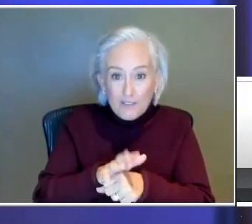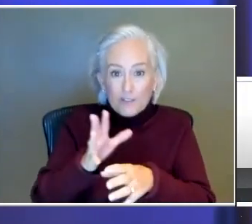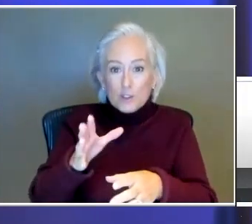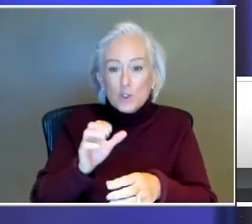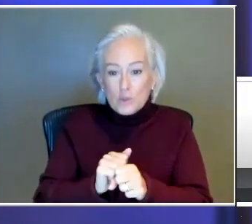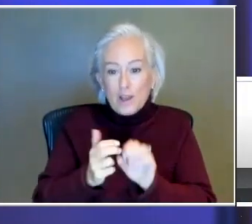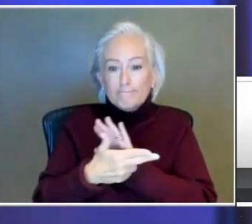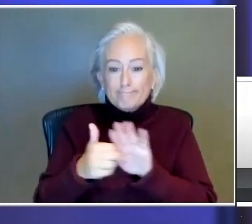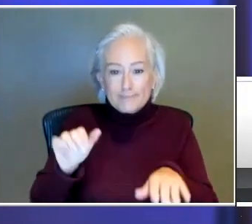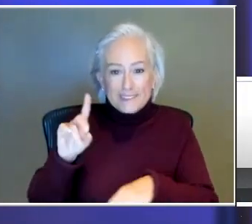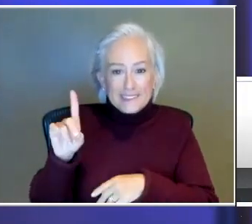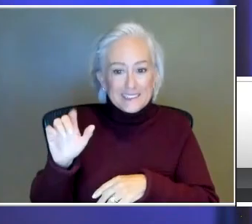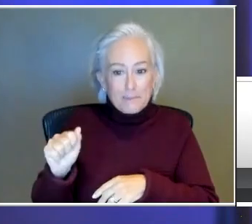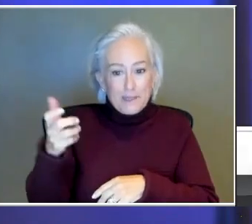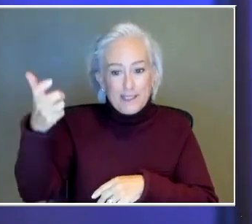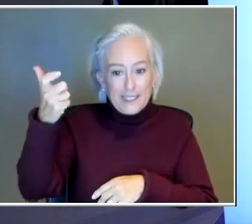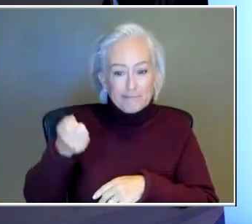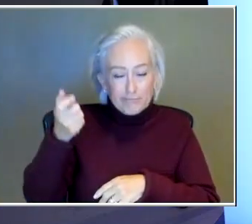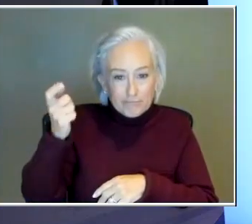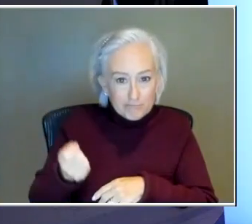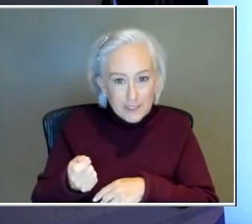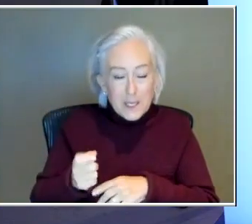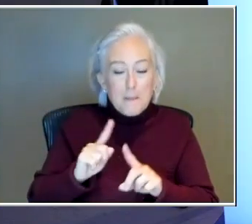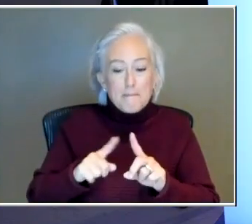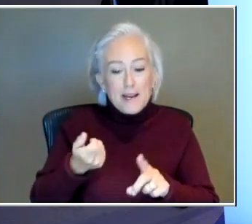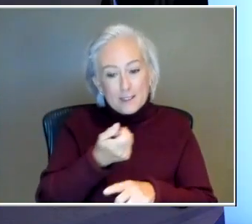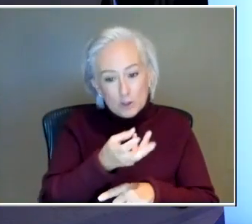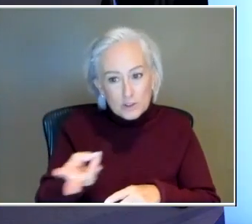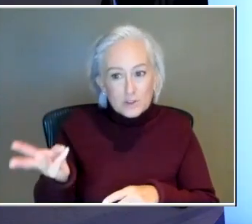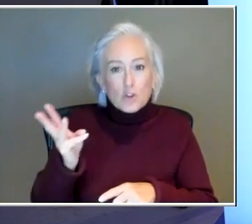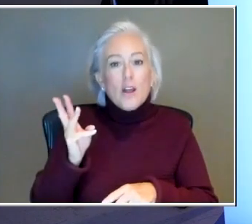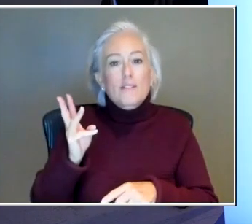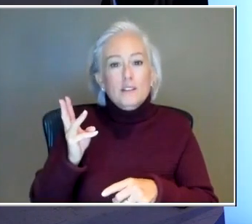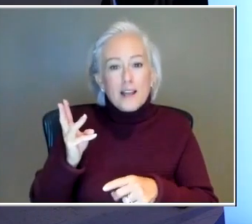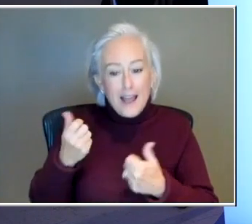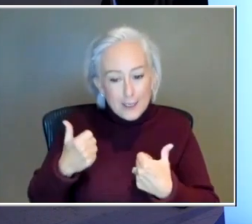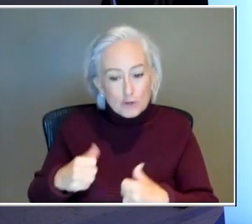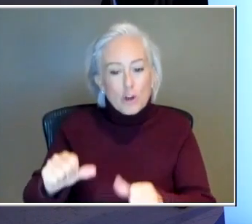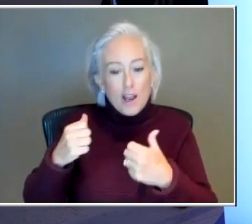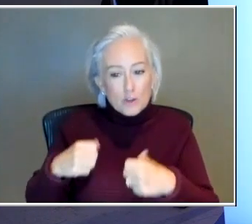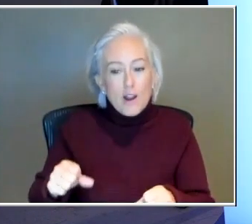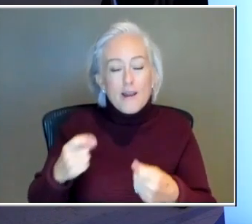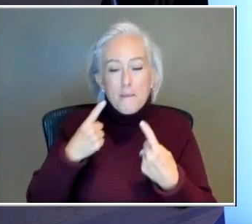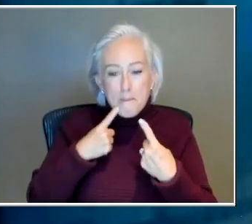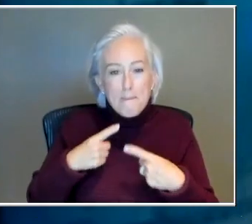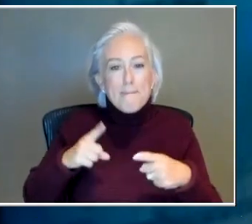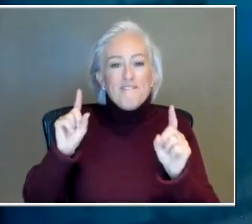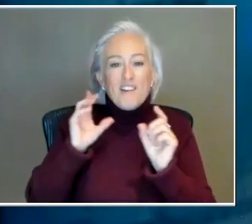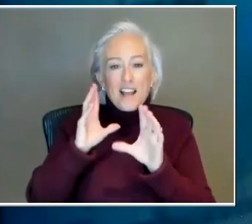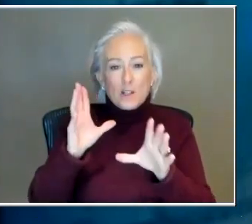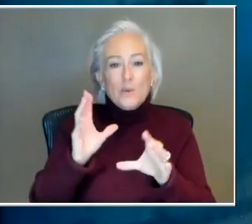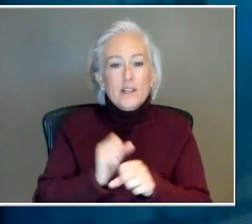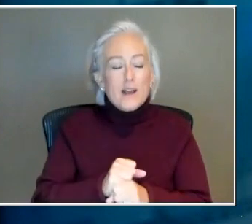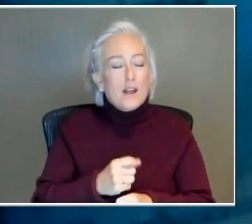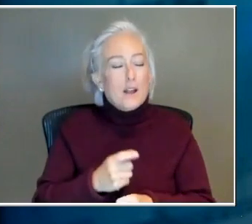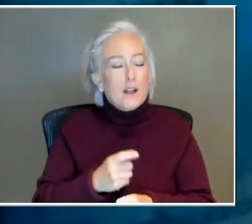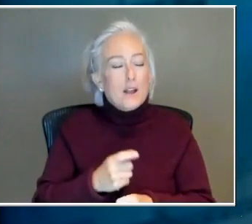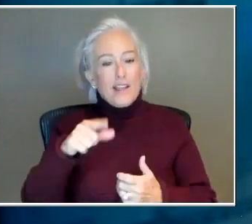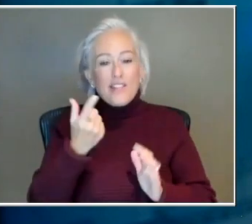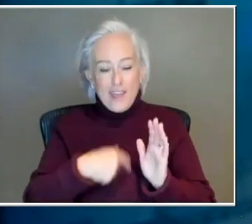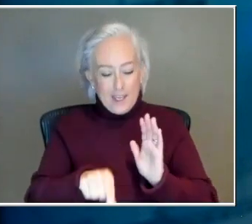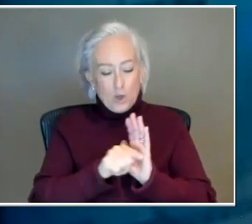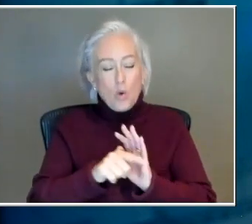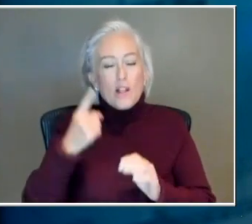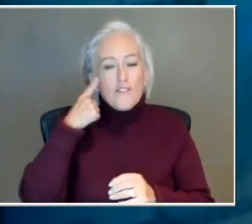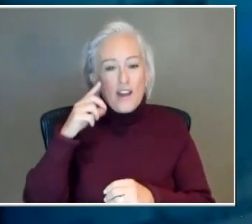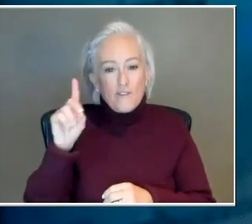had gotten it. What do you make of that and that challenge for people? Yes, so they certainly can qualify for disability. It's a